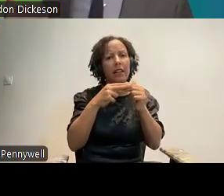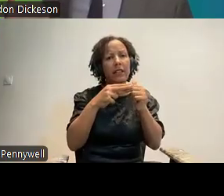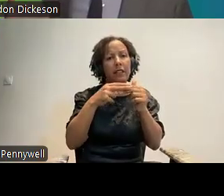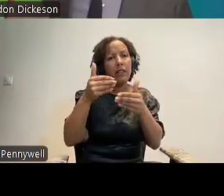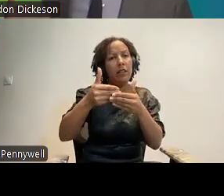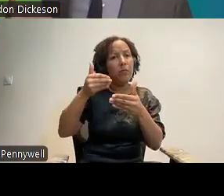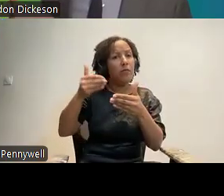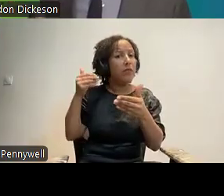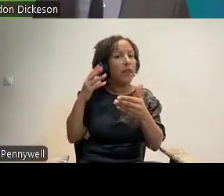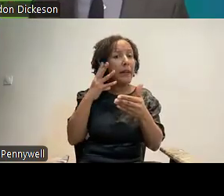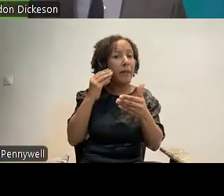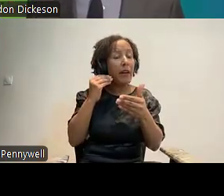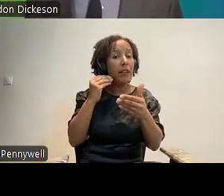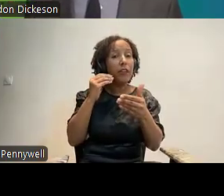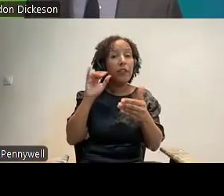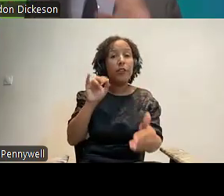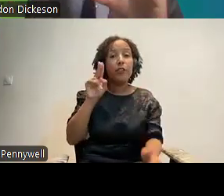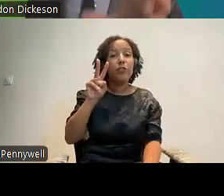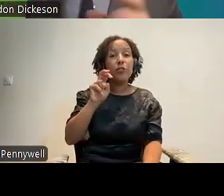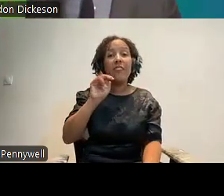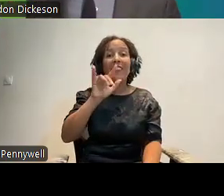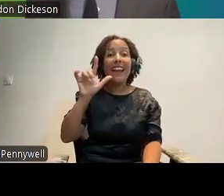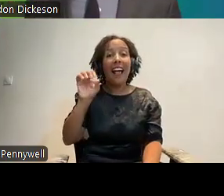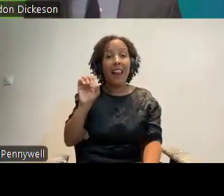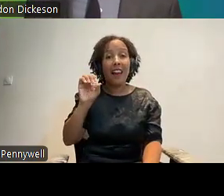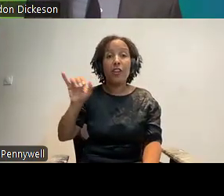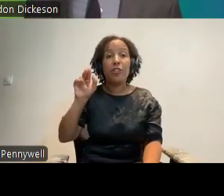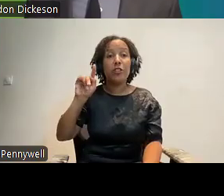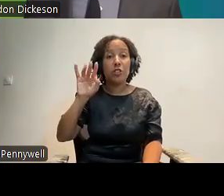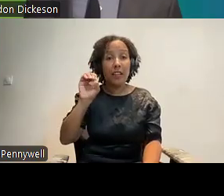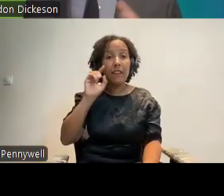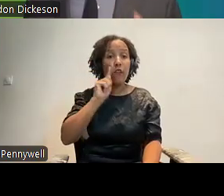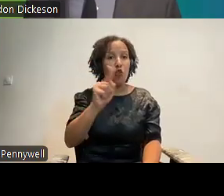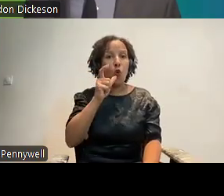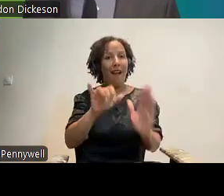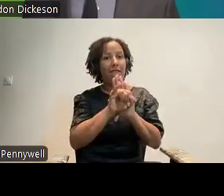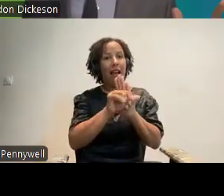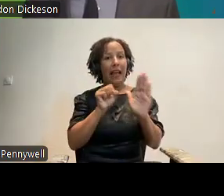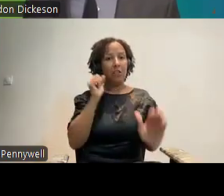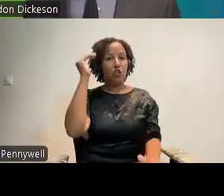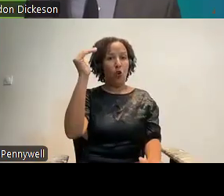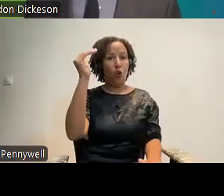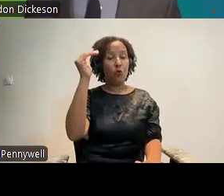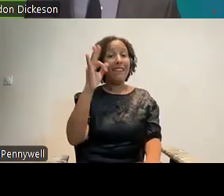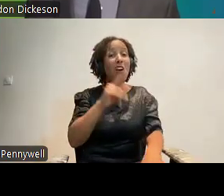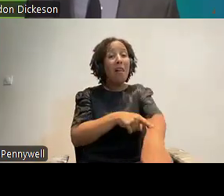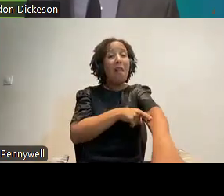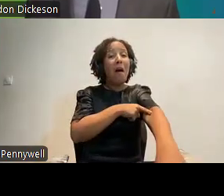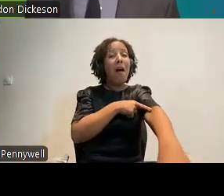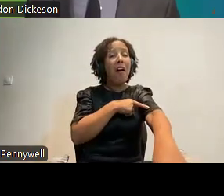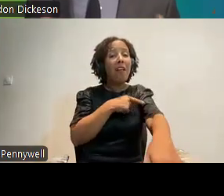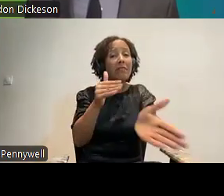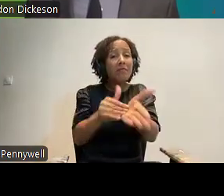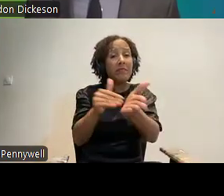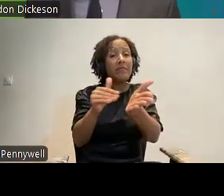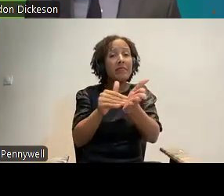experience in juvenile justice for individuals who are identified as adults. if an individual has a long history of being